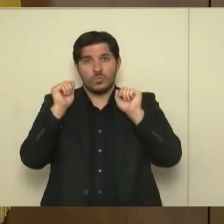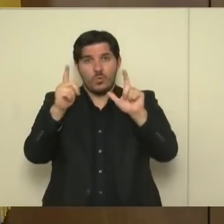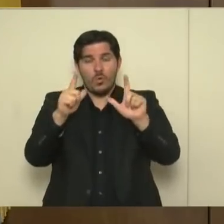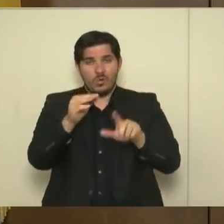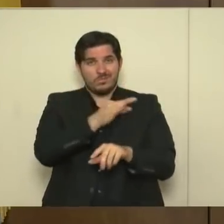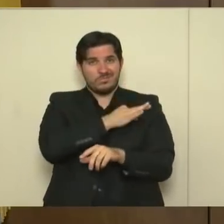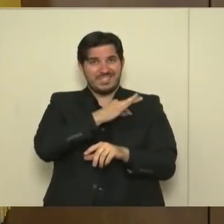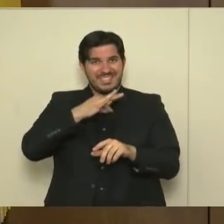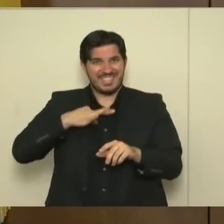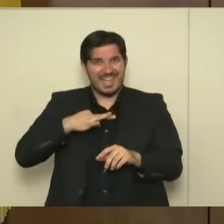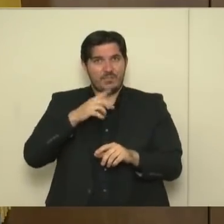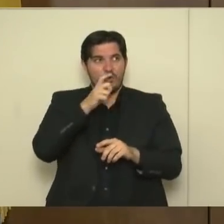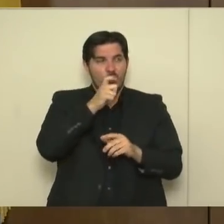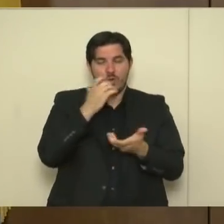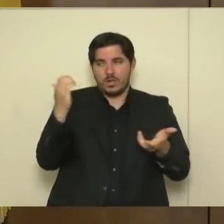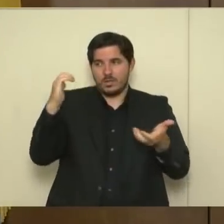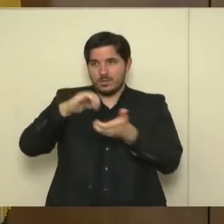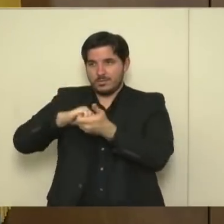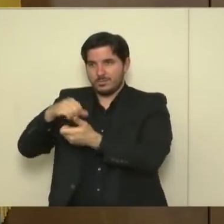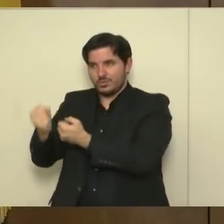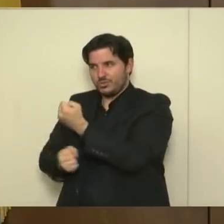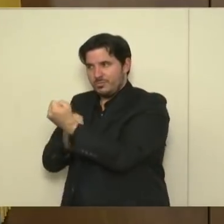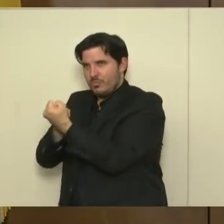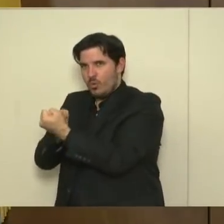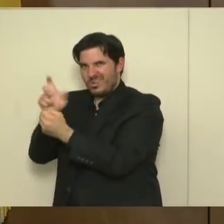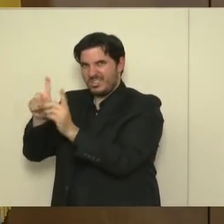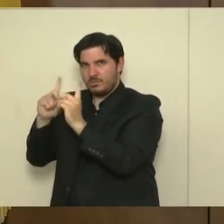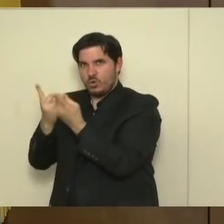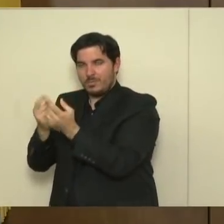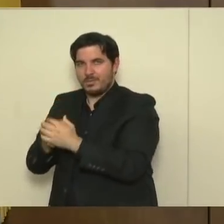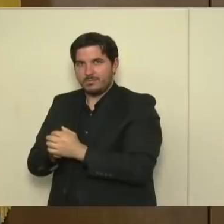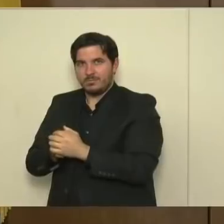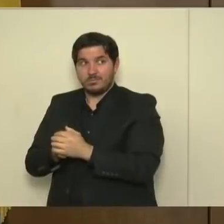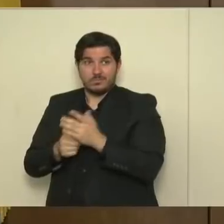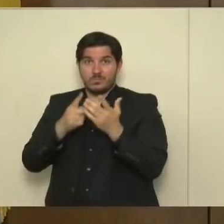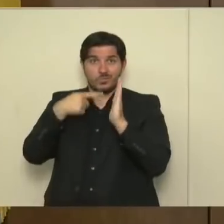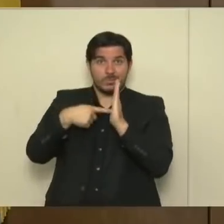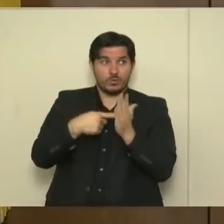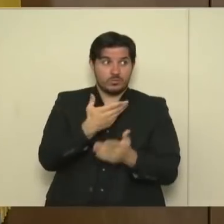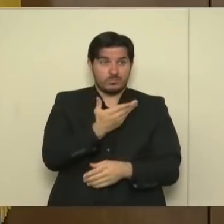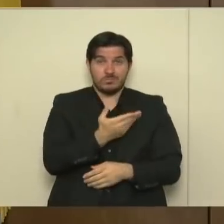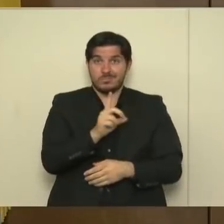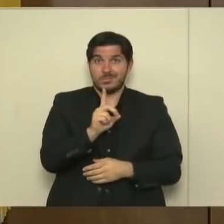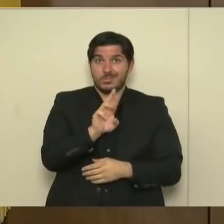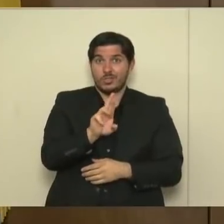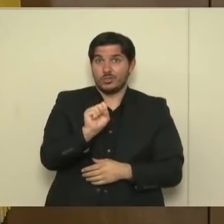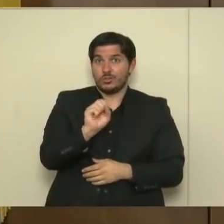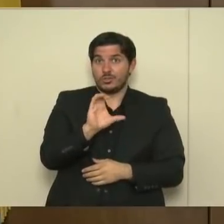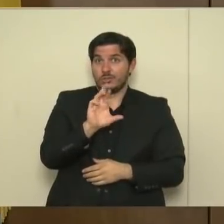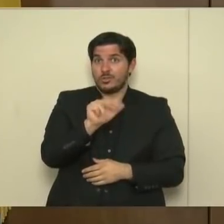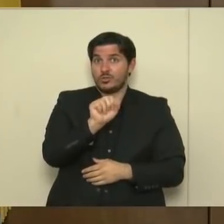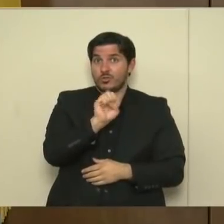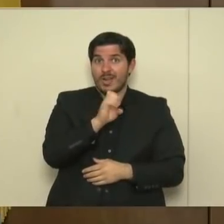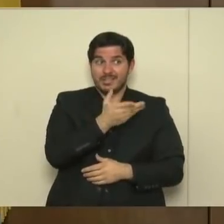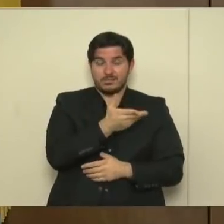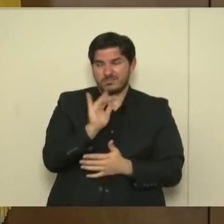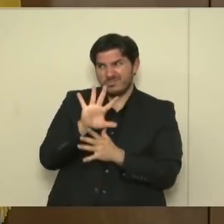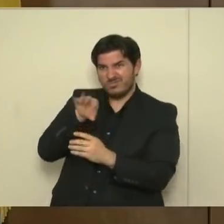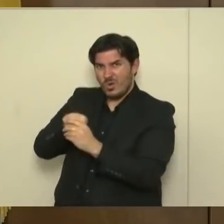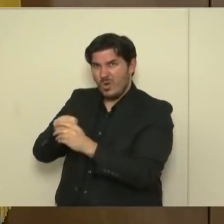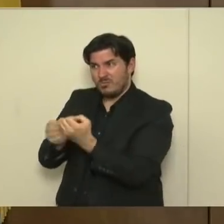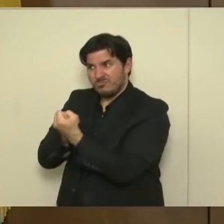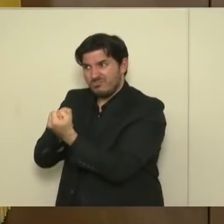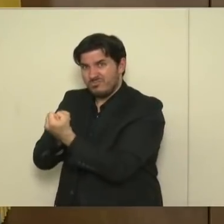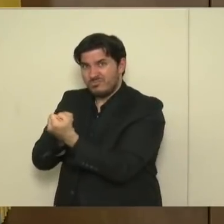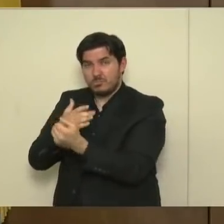That means Dr. Scrace is involved with the Department of Health, frankly, every day. The governor's office is involved, making sure that we're